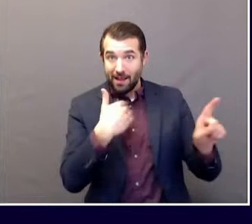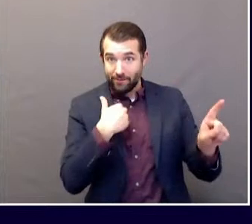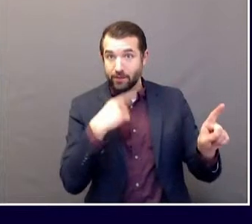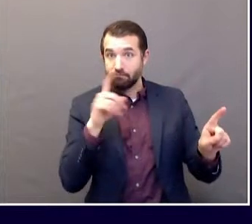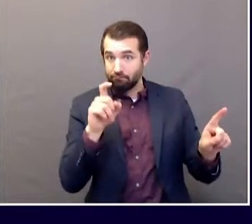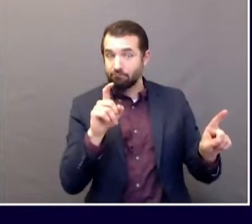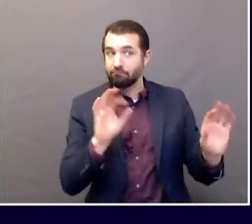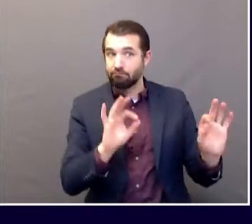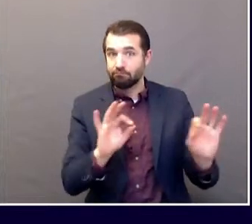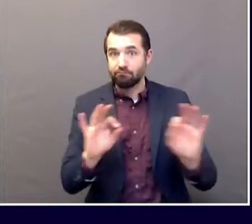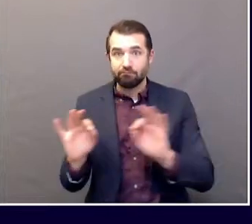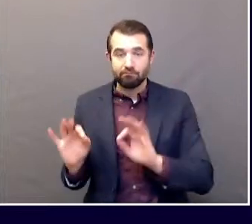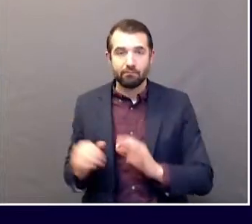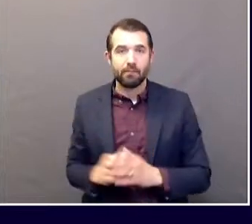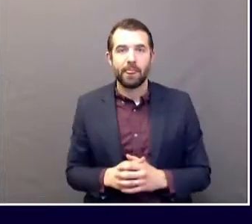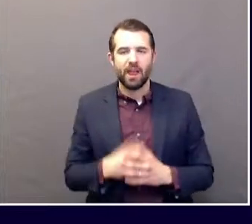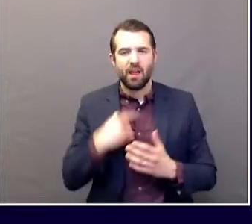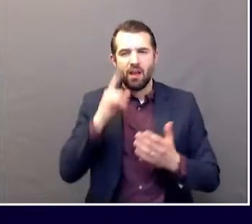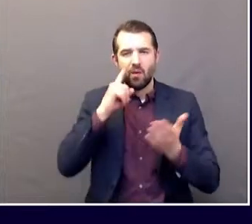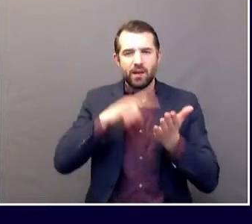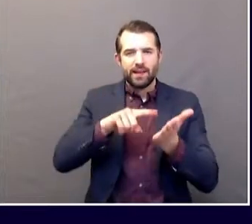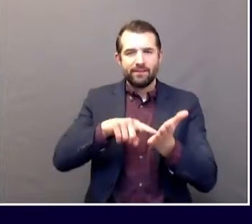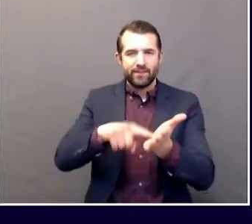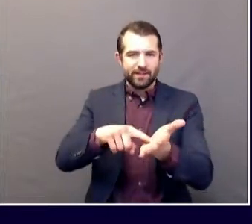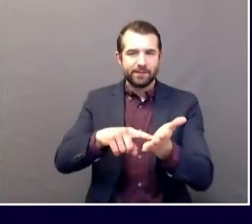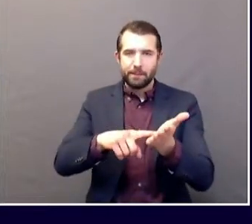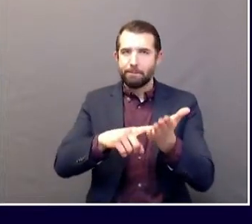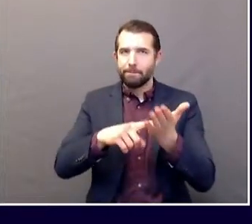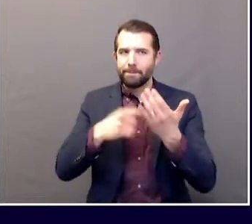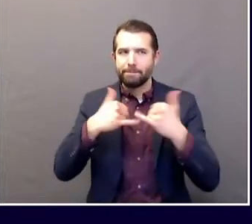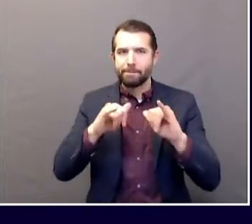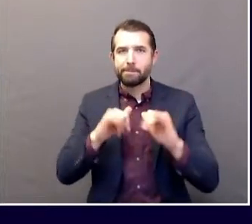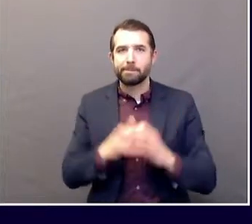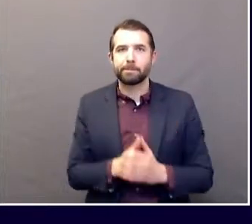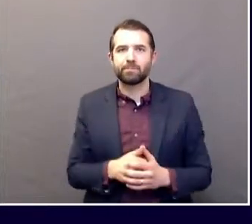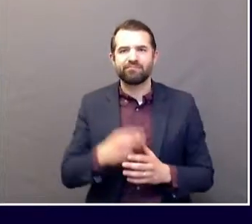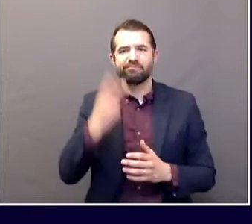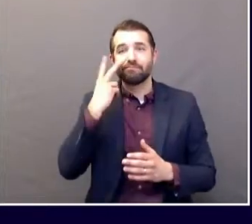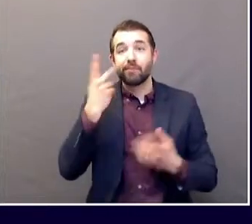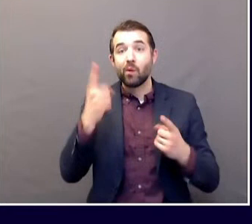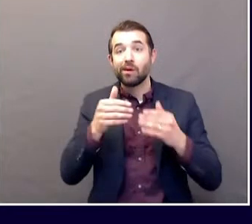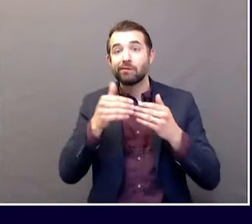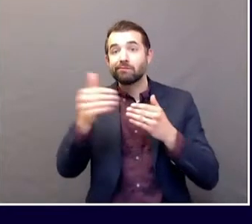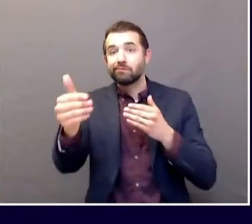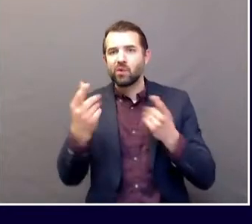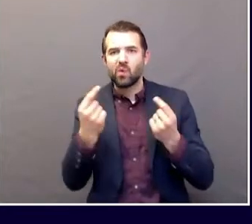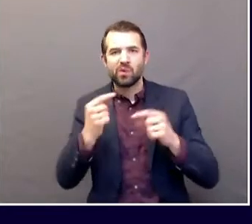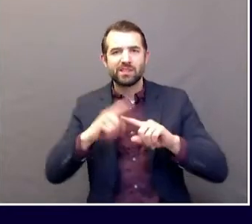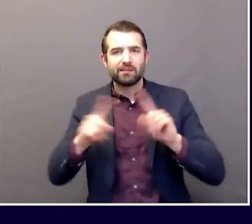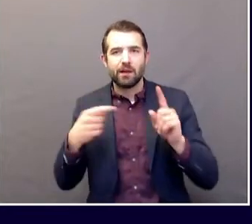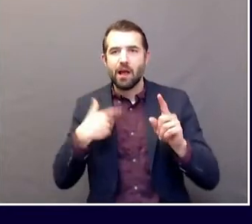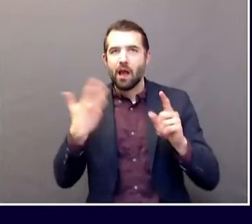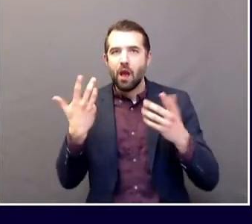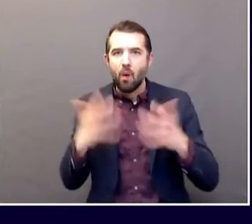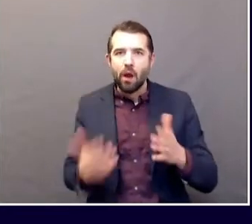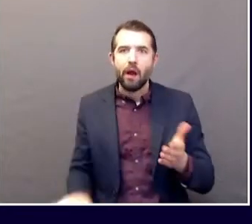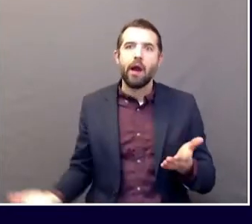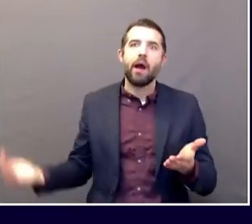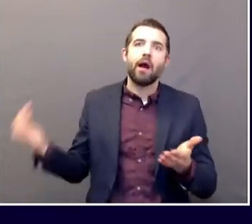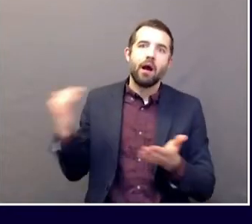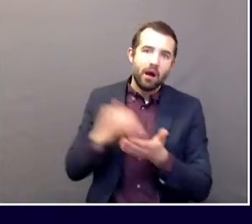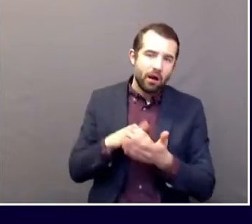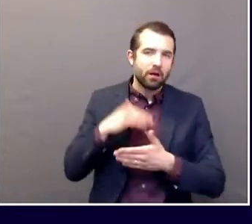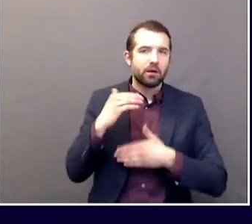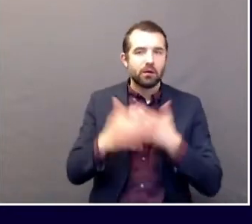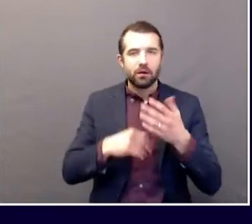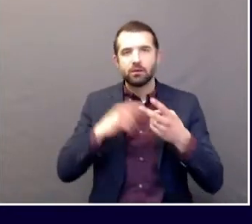looking to see how we, going forward, number one, can learn from what happened. How do we prevent this from ever happening again? But number two, make sure that